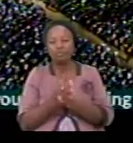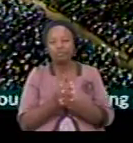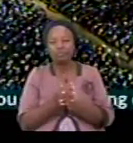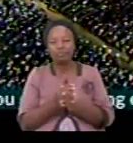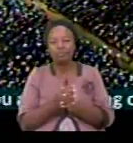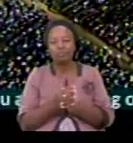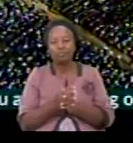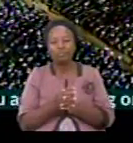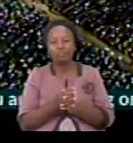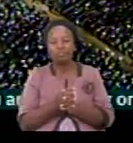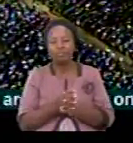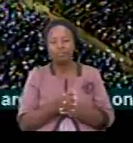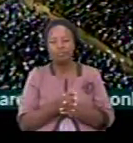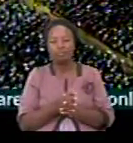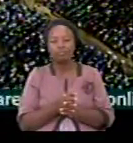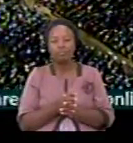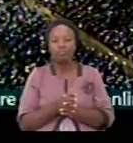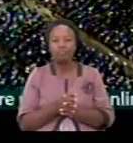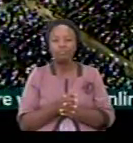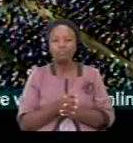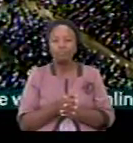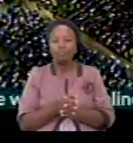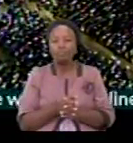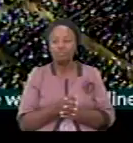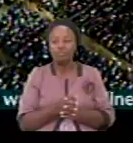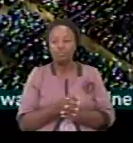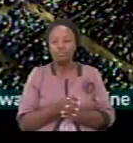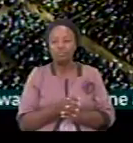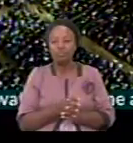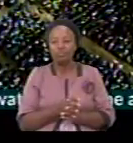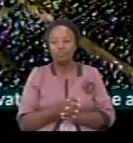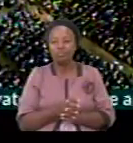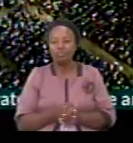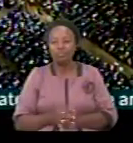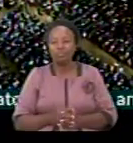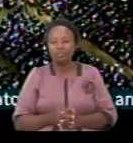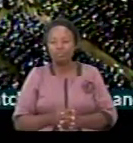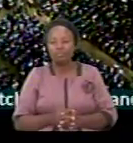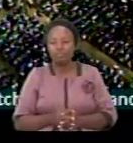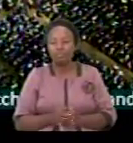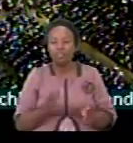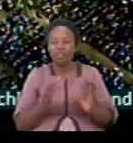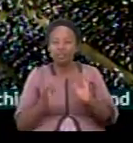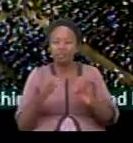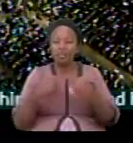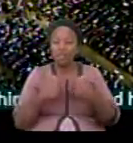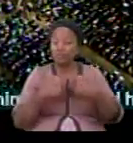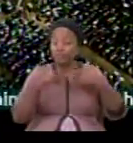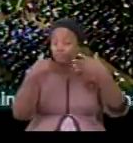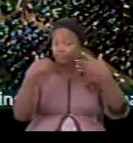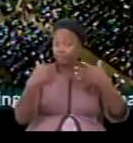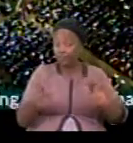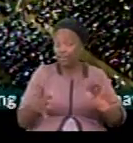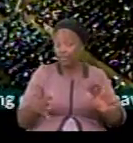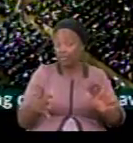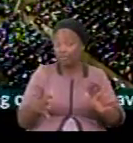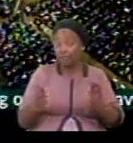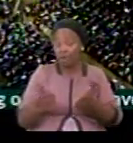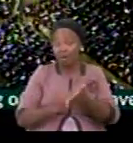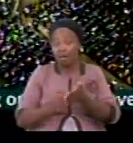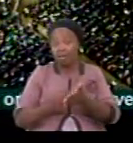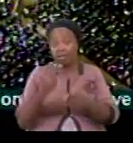if we have landed up can we just wave and know that we are